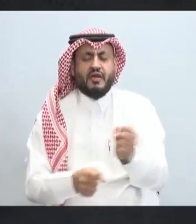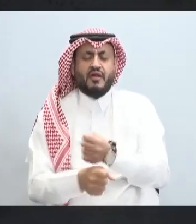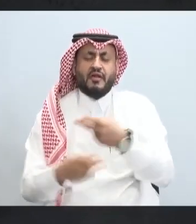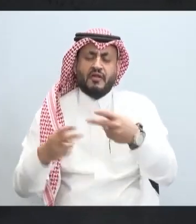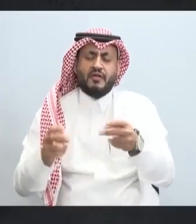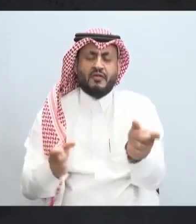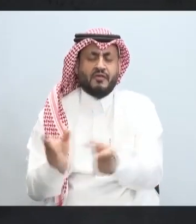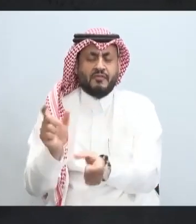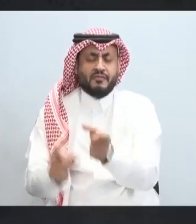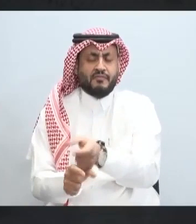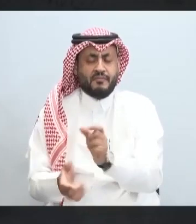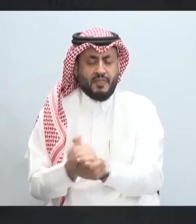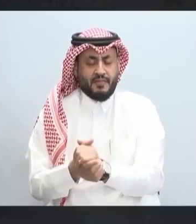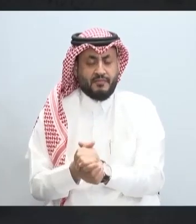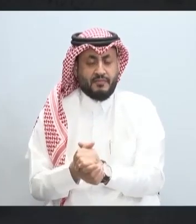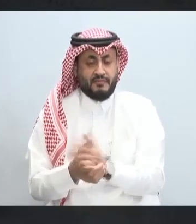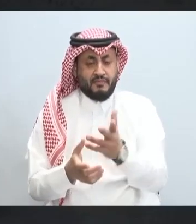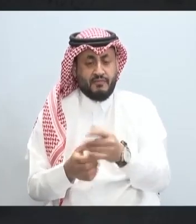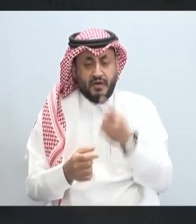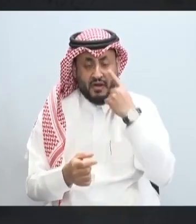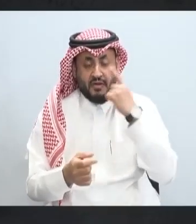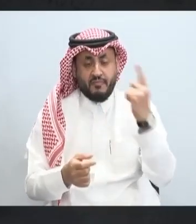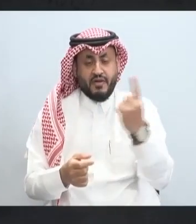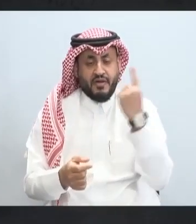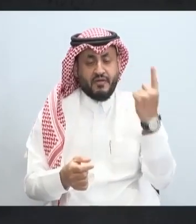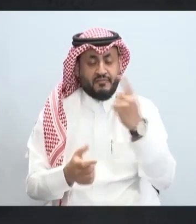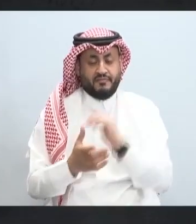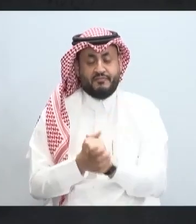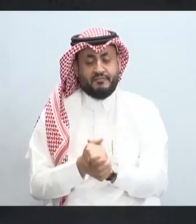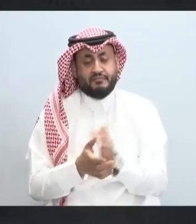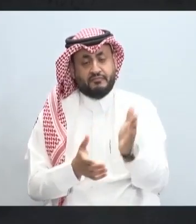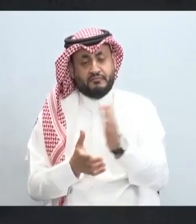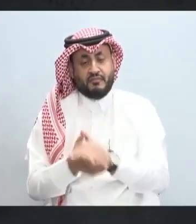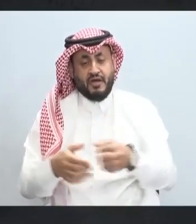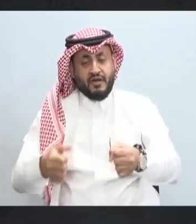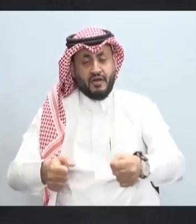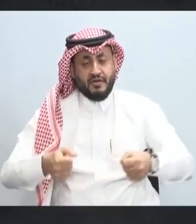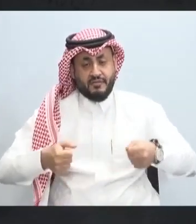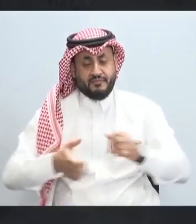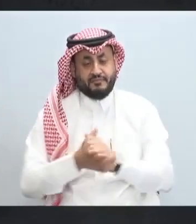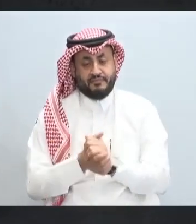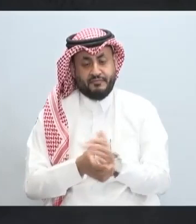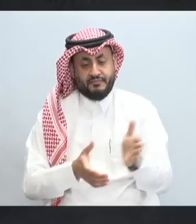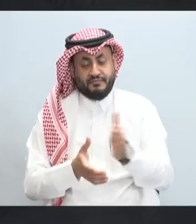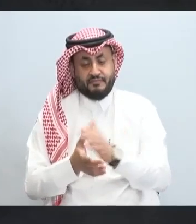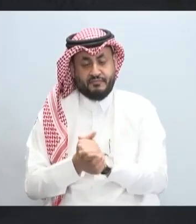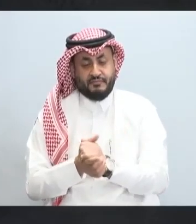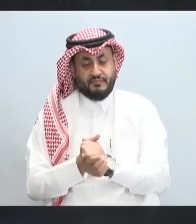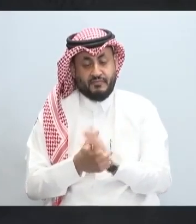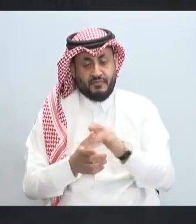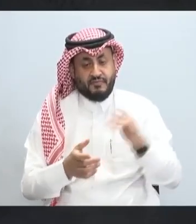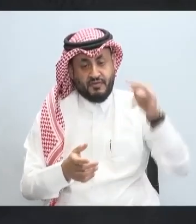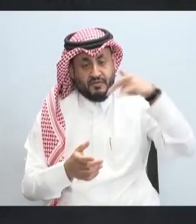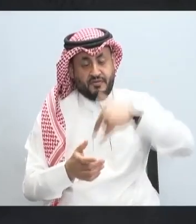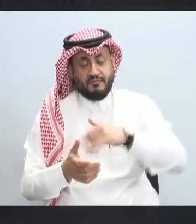think of. I am going sightseeing. I am going skiing. I am going